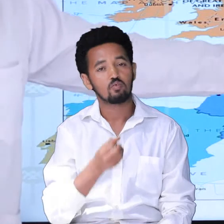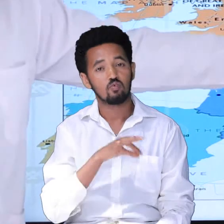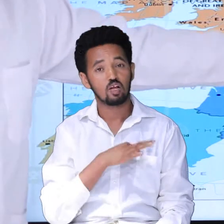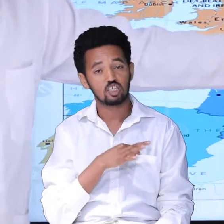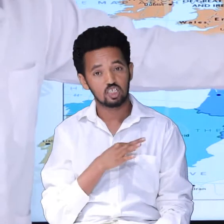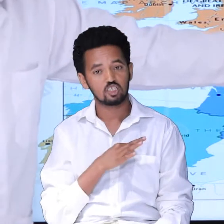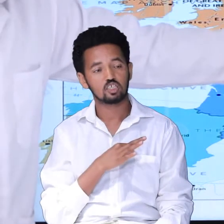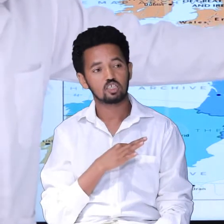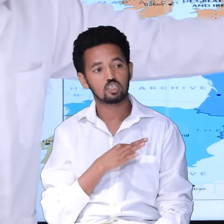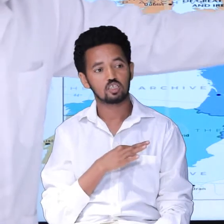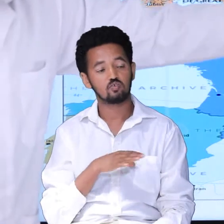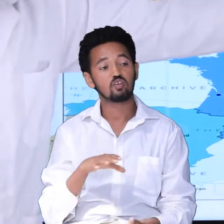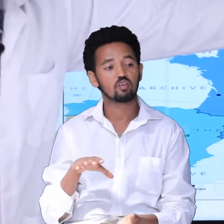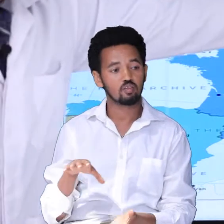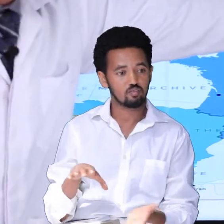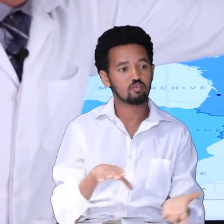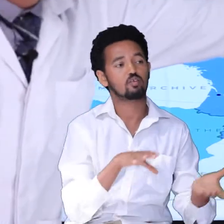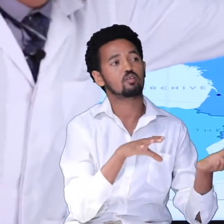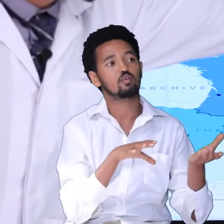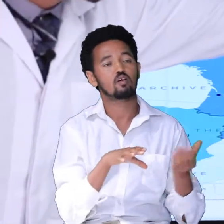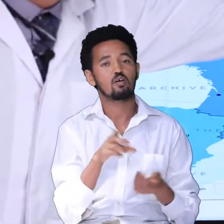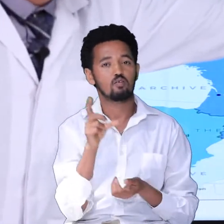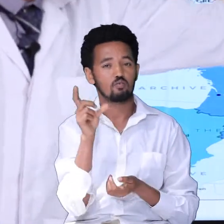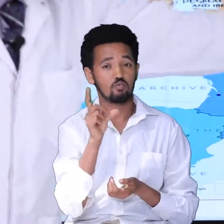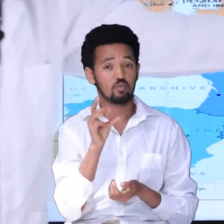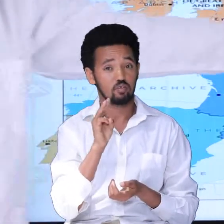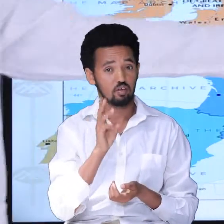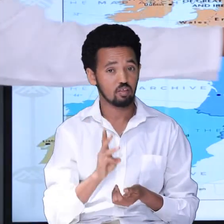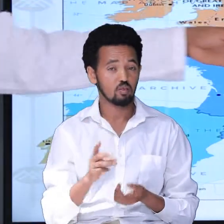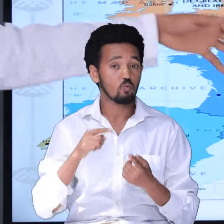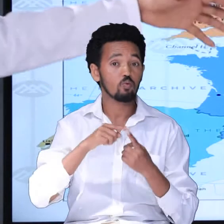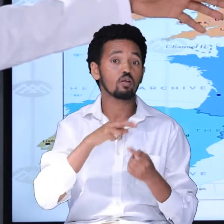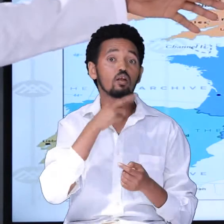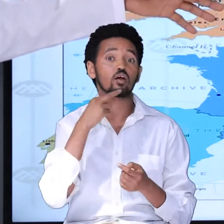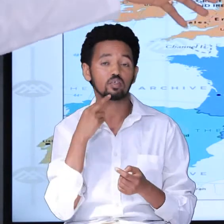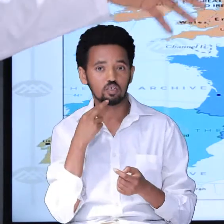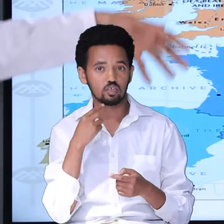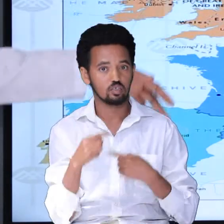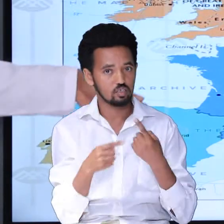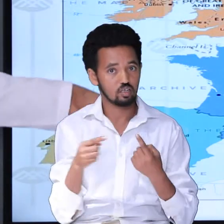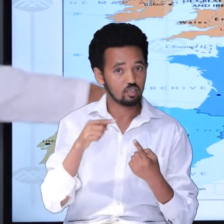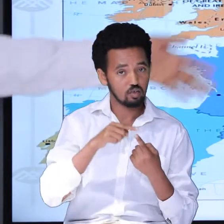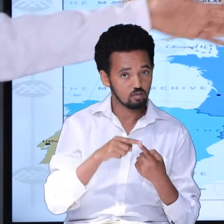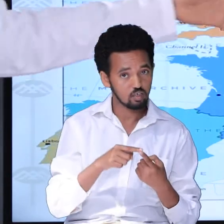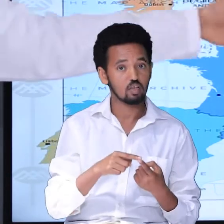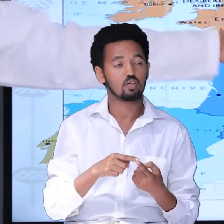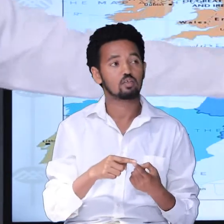into Germany and up to Russia, in the west up to England,